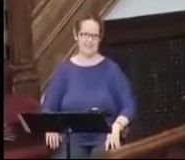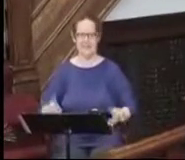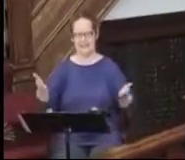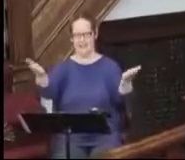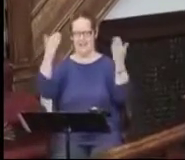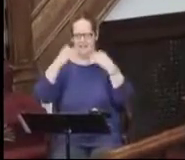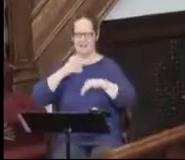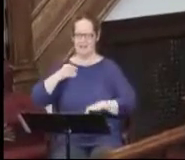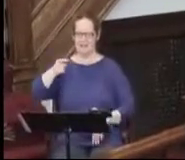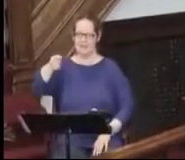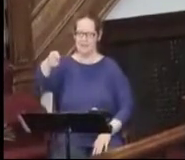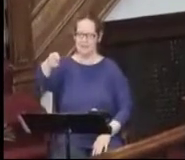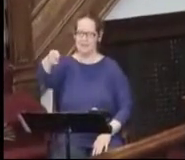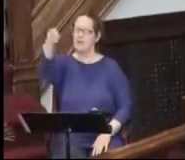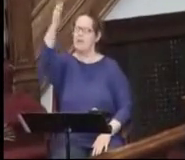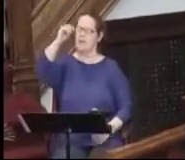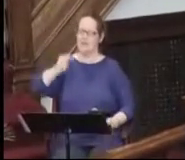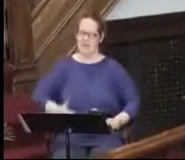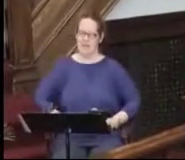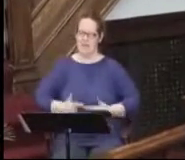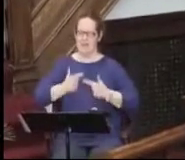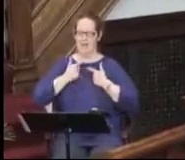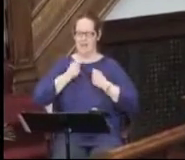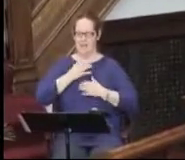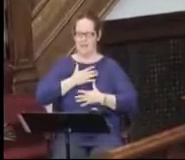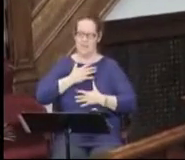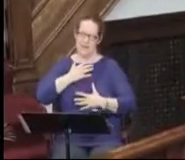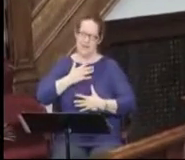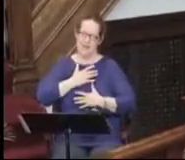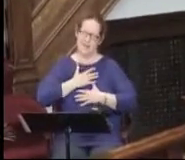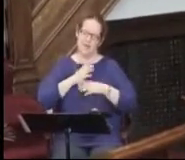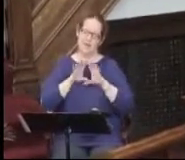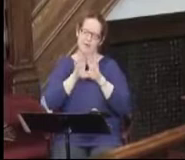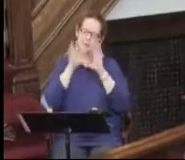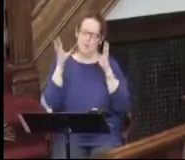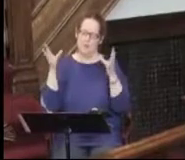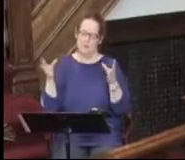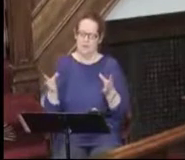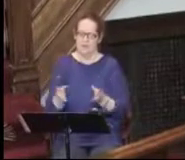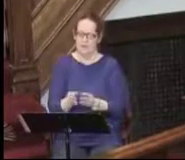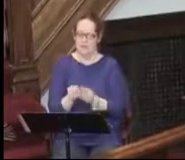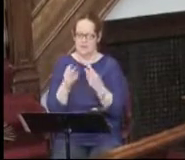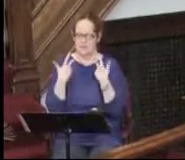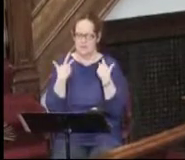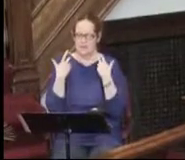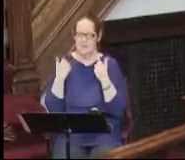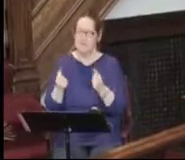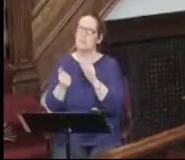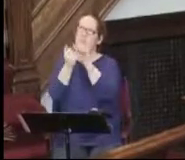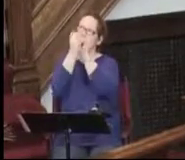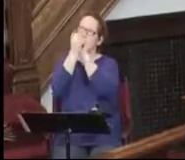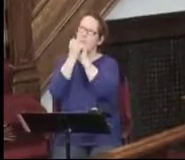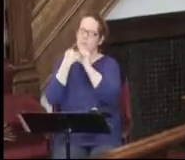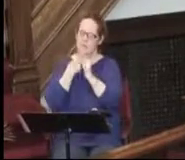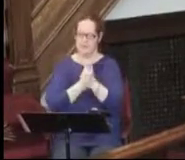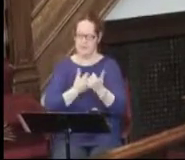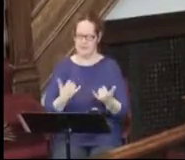Come, come, O God of life and breath and wholeness, be with us